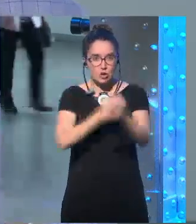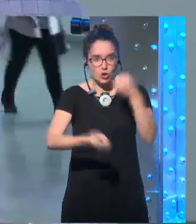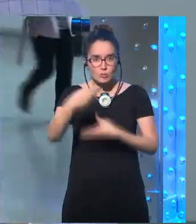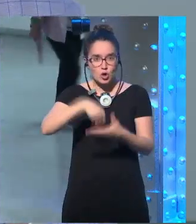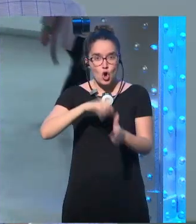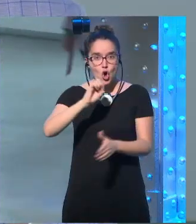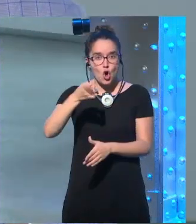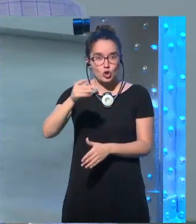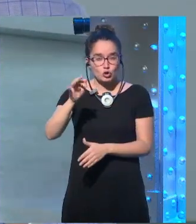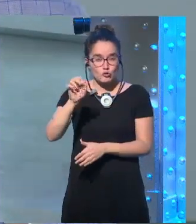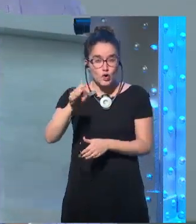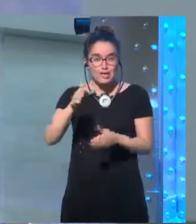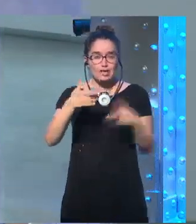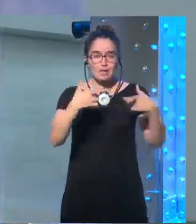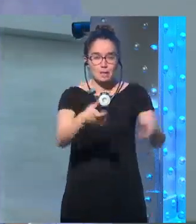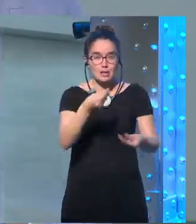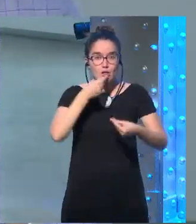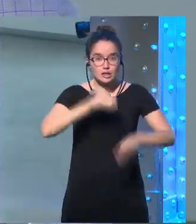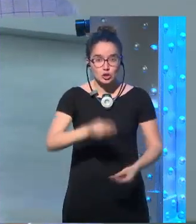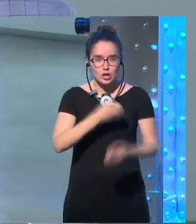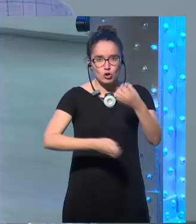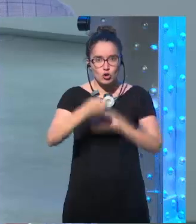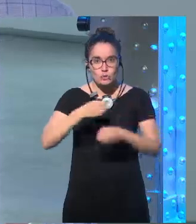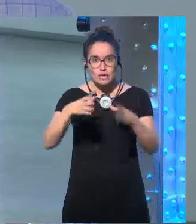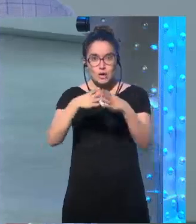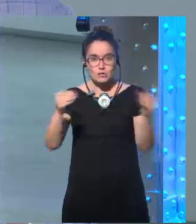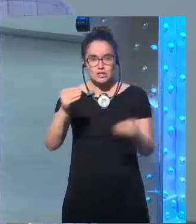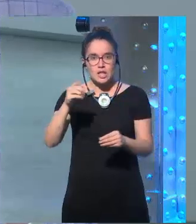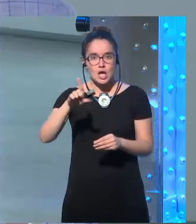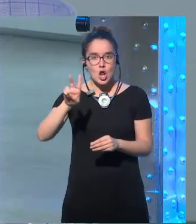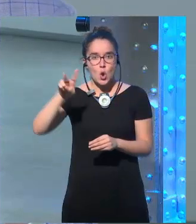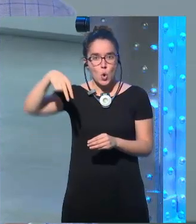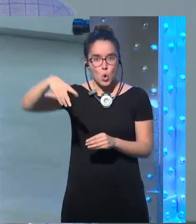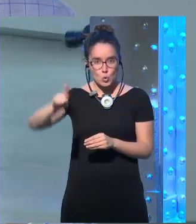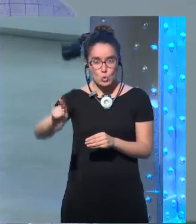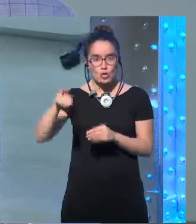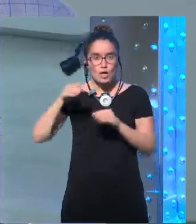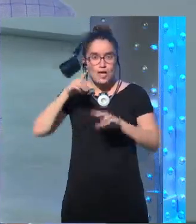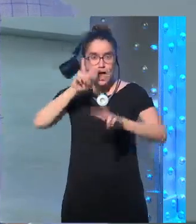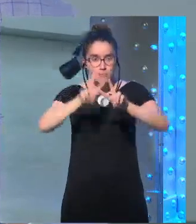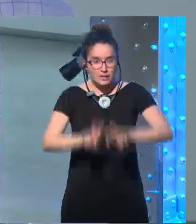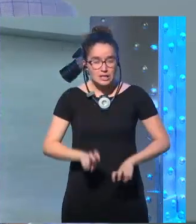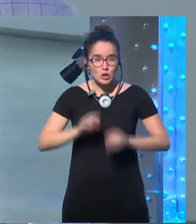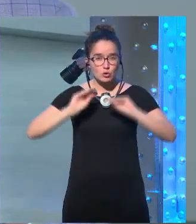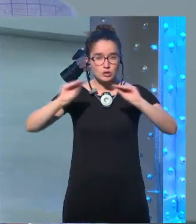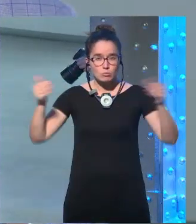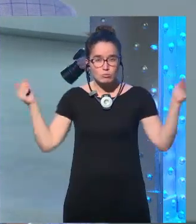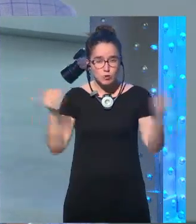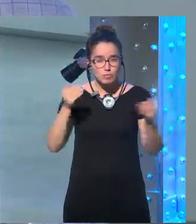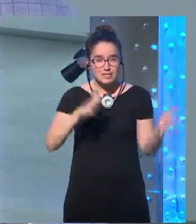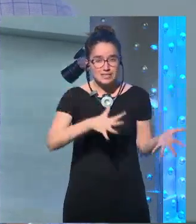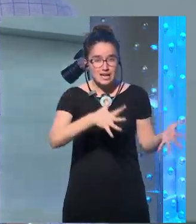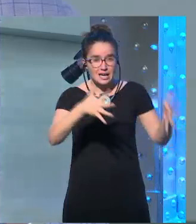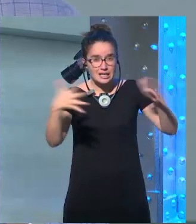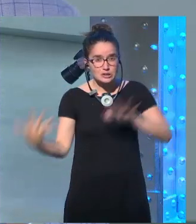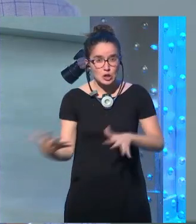the program for new thinking in Oxford in the Department of Economic History of the University of Lund. His research deals